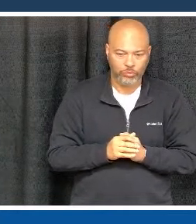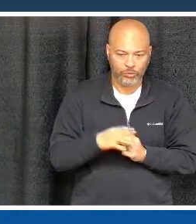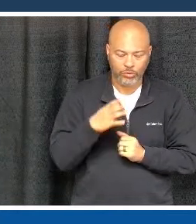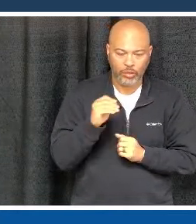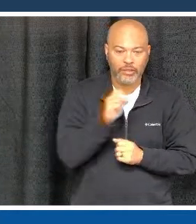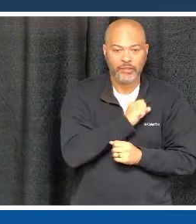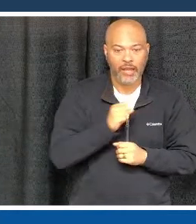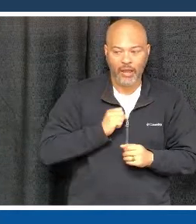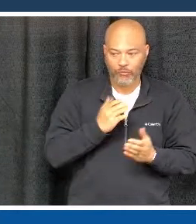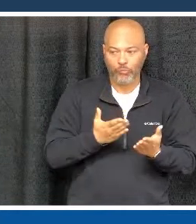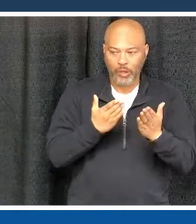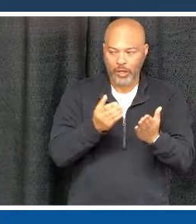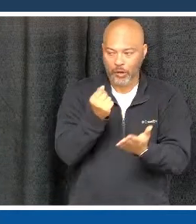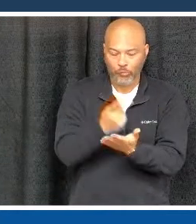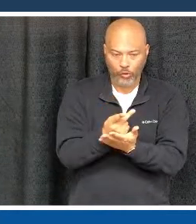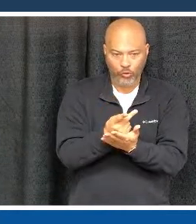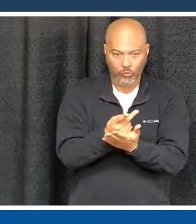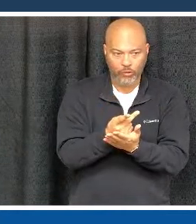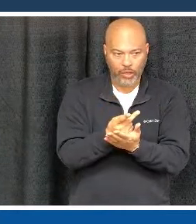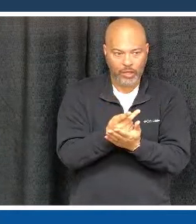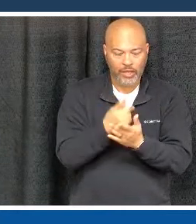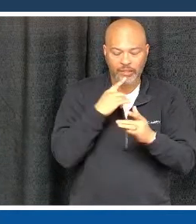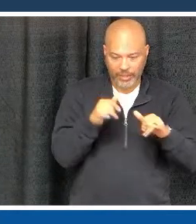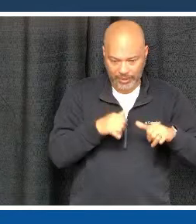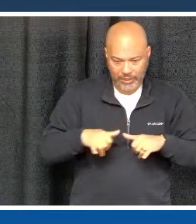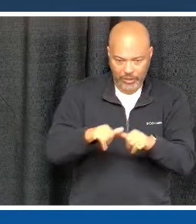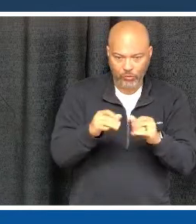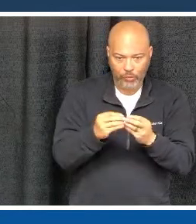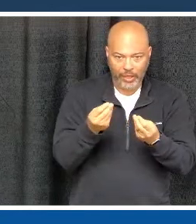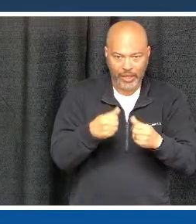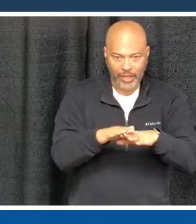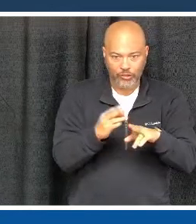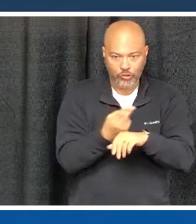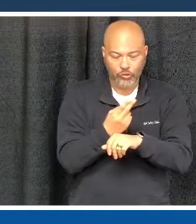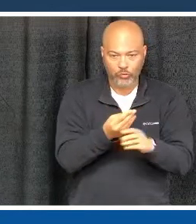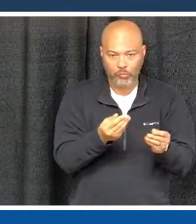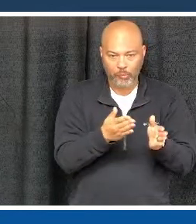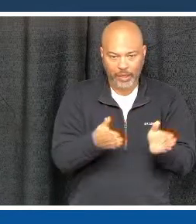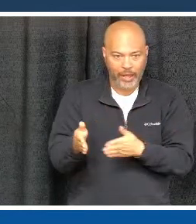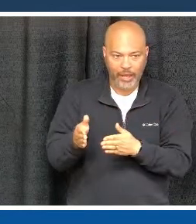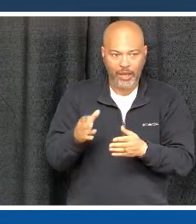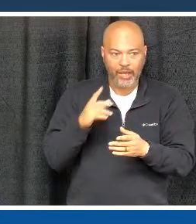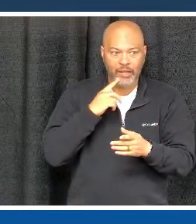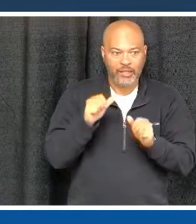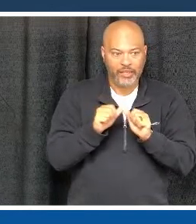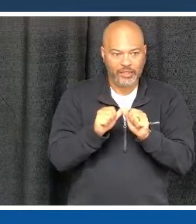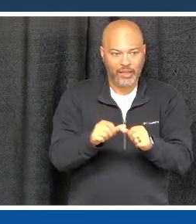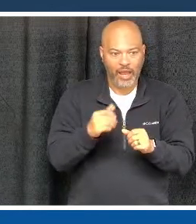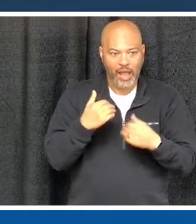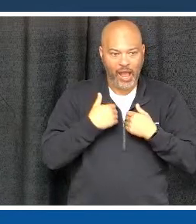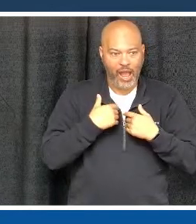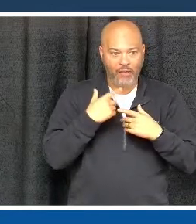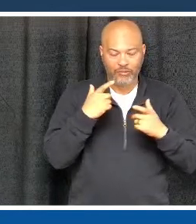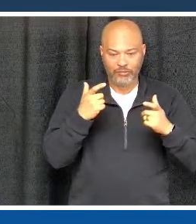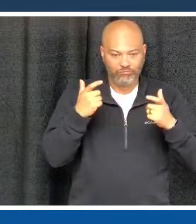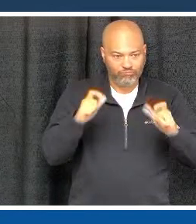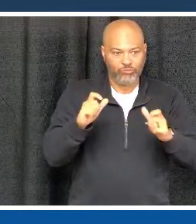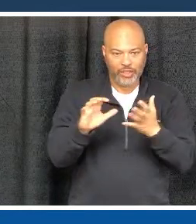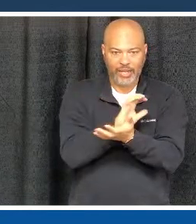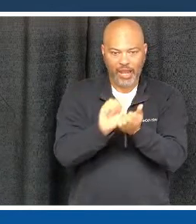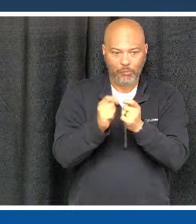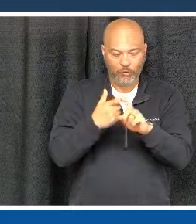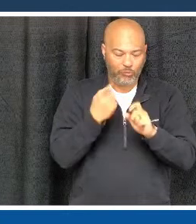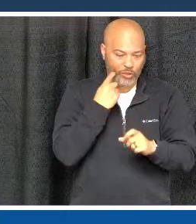Staff does recommend approval. The proposed request is consistent with the land use plan. The property and existing structures sustained significant damage from the